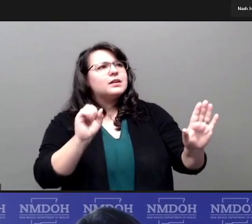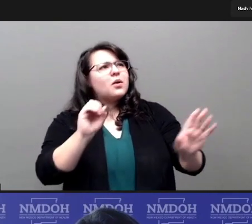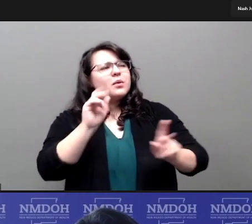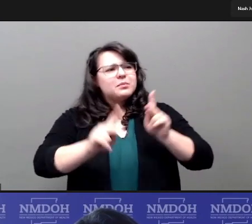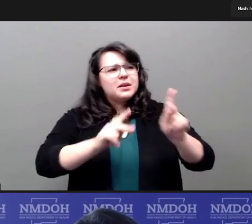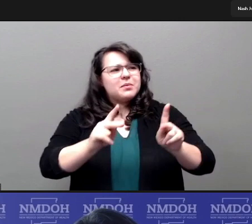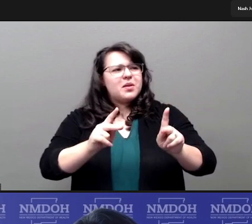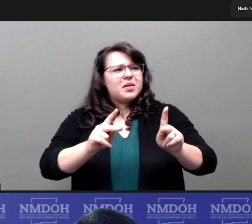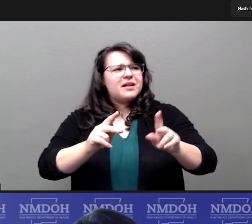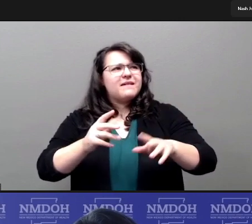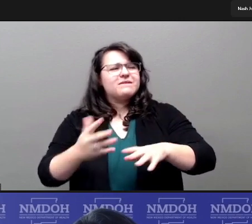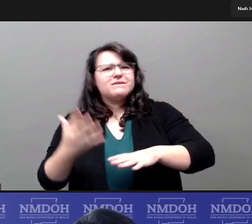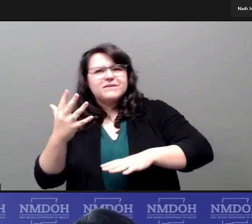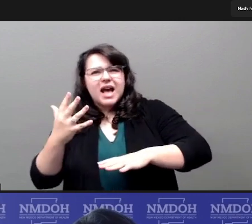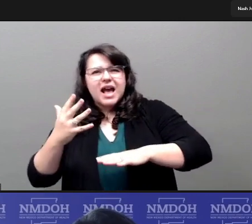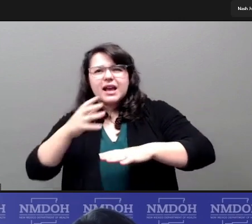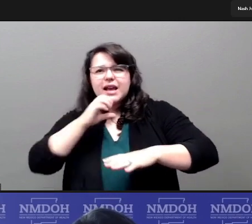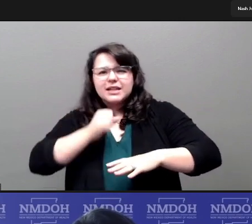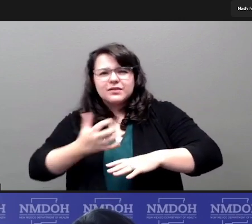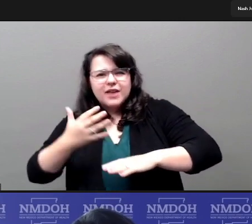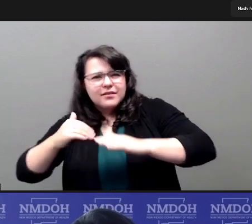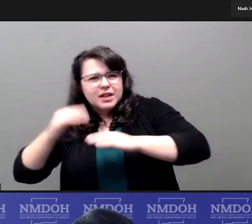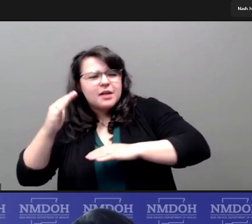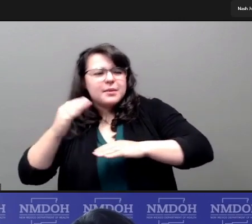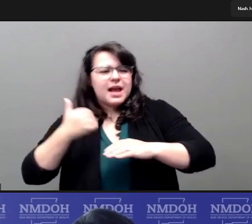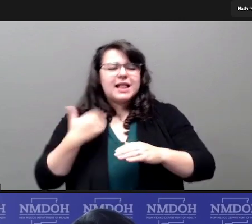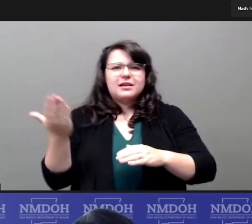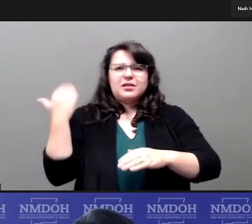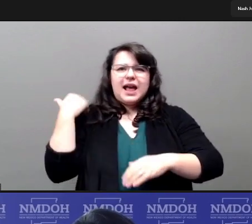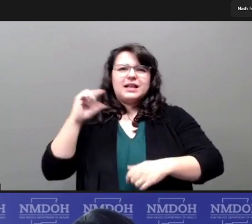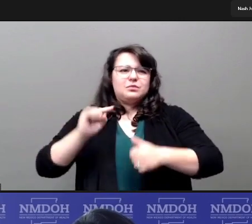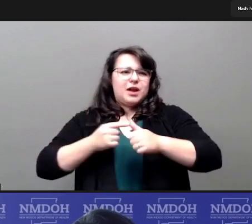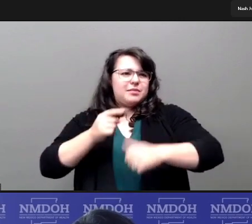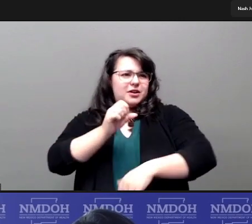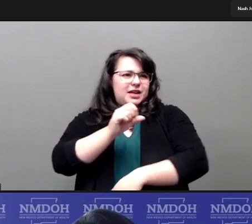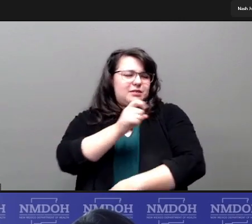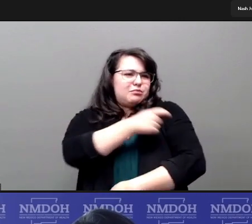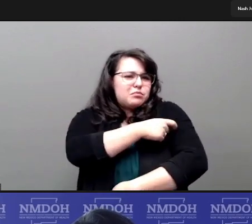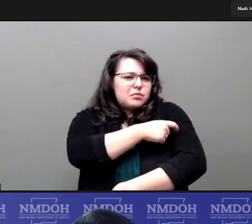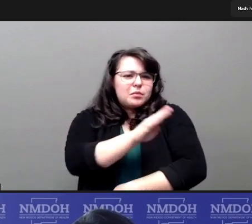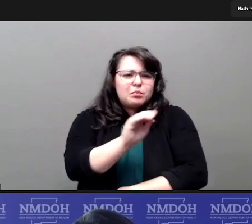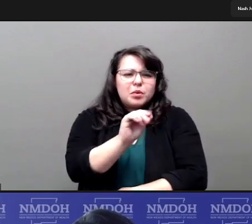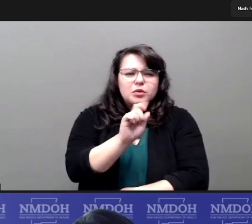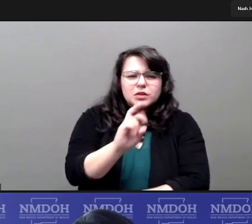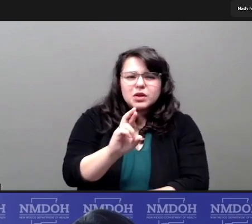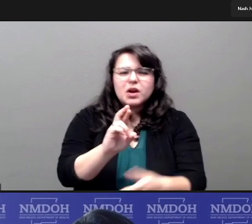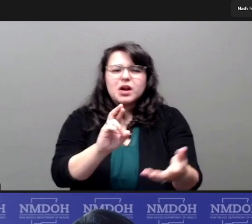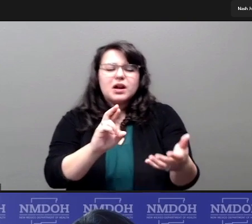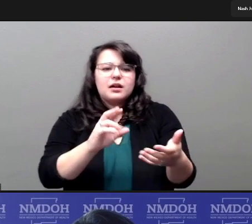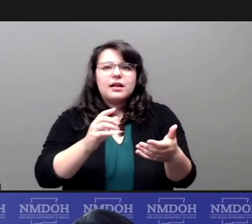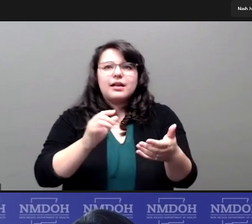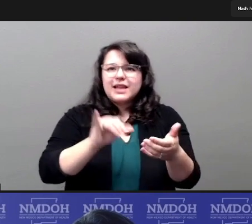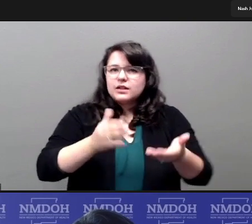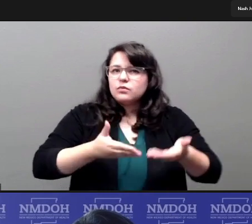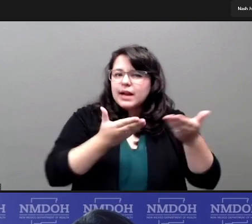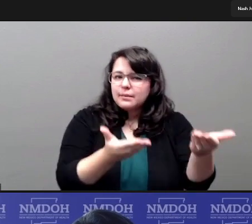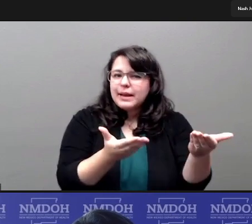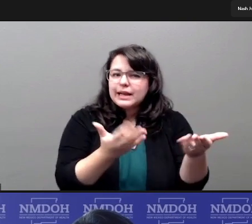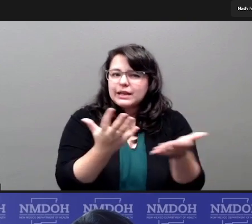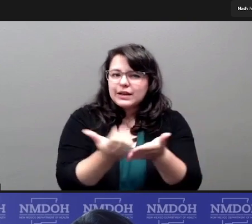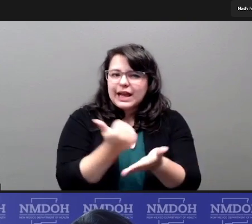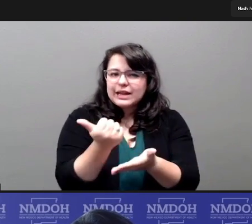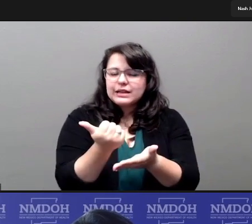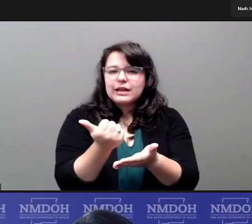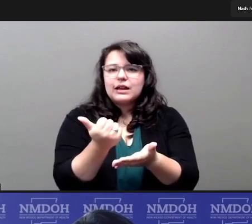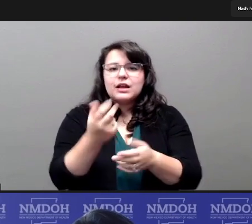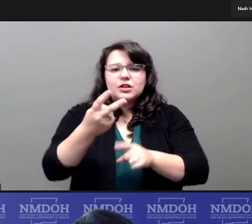5 and up who had their last primary series or original booster shot being recommended to get one 2